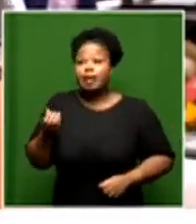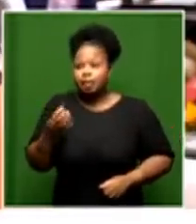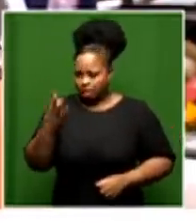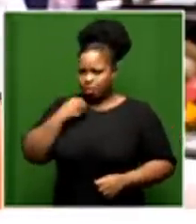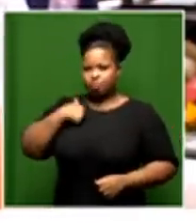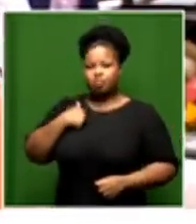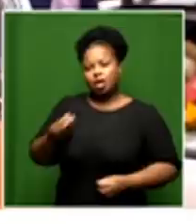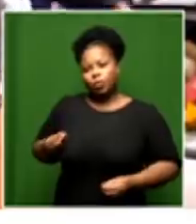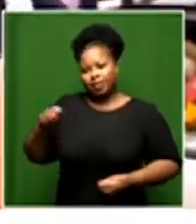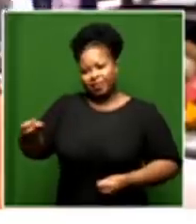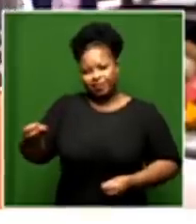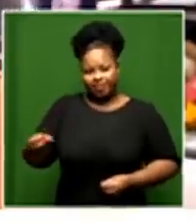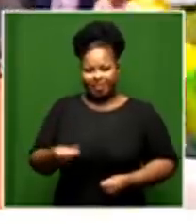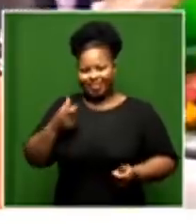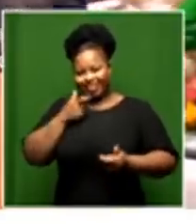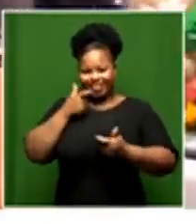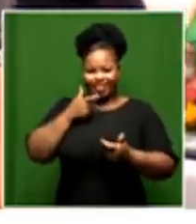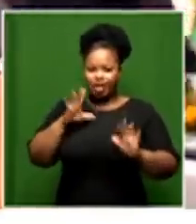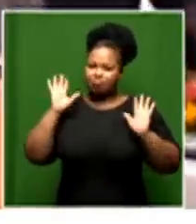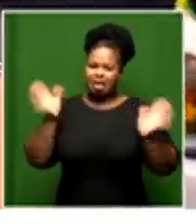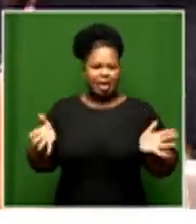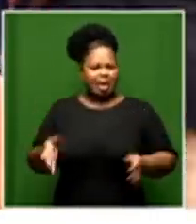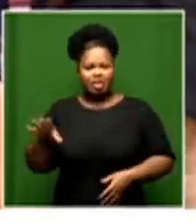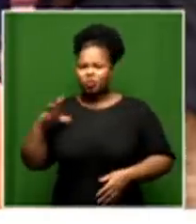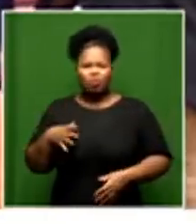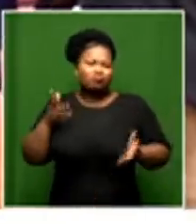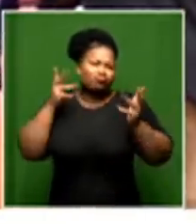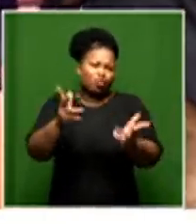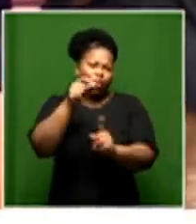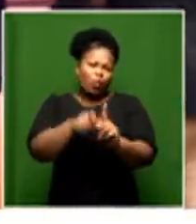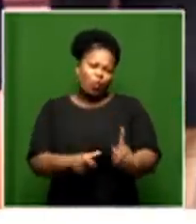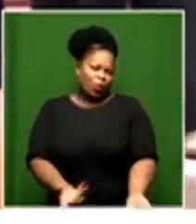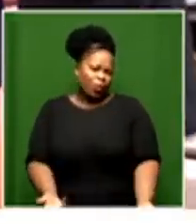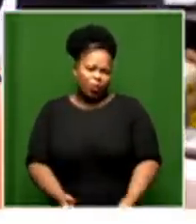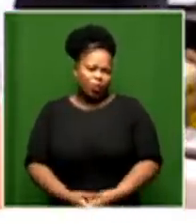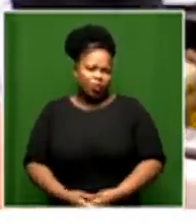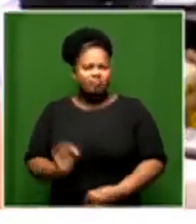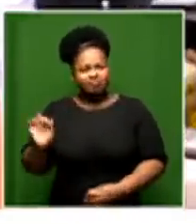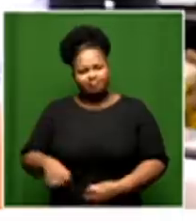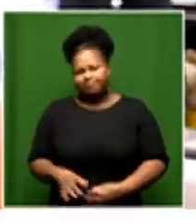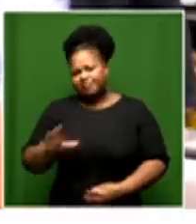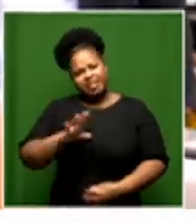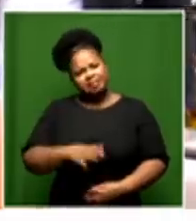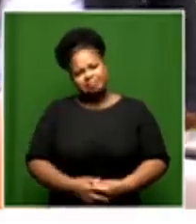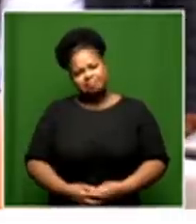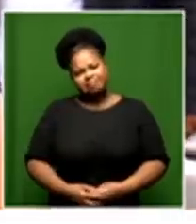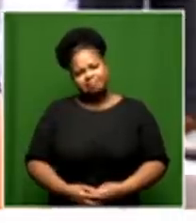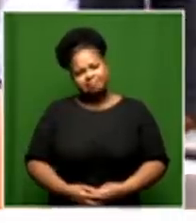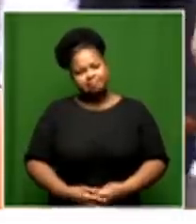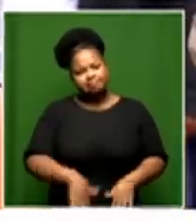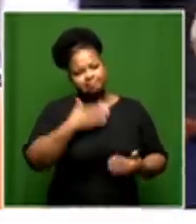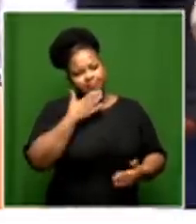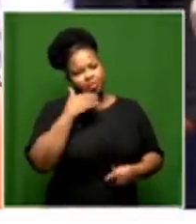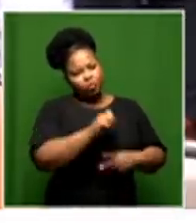me. Ngizokuniga, hey. That's it. That's him. Yeah, it's fine. Thank you very much,